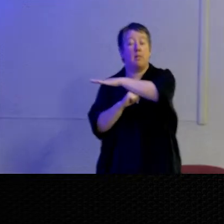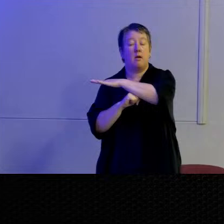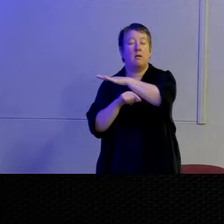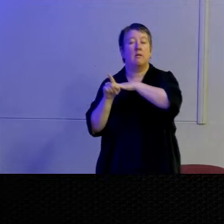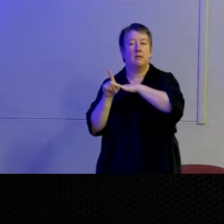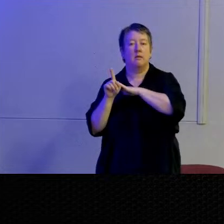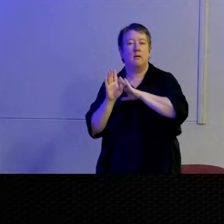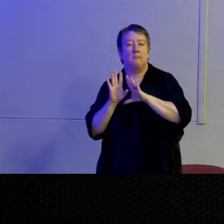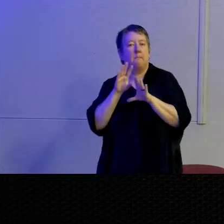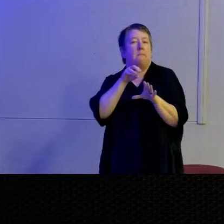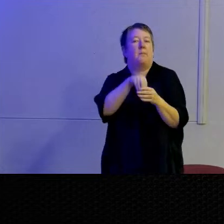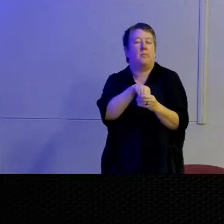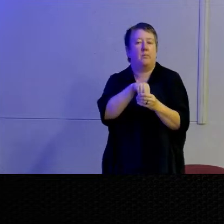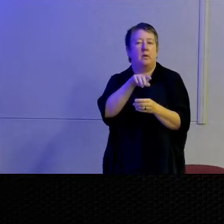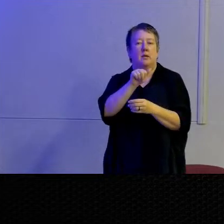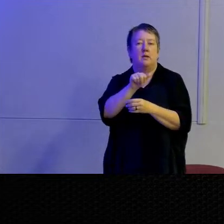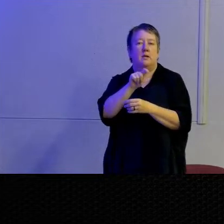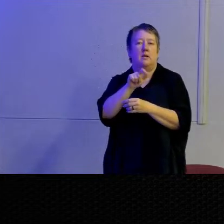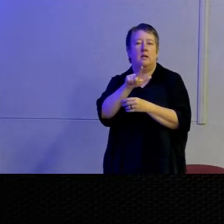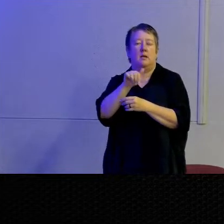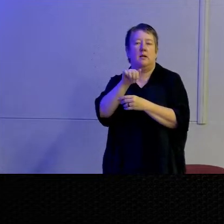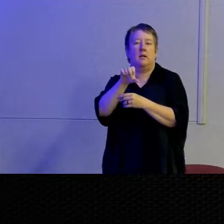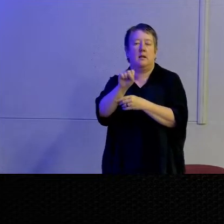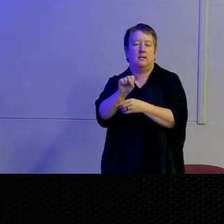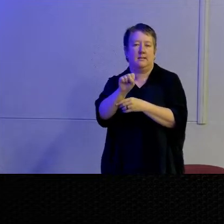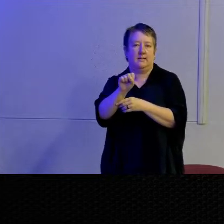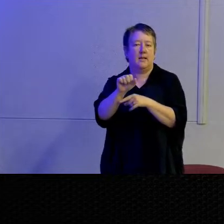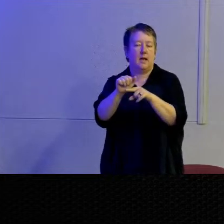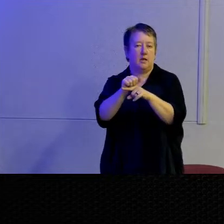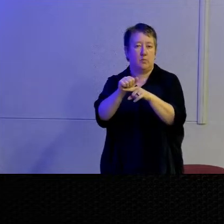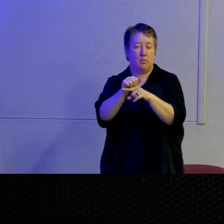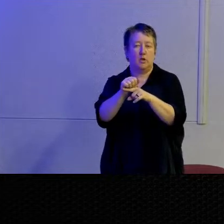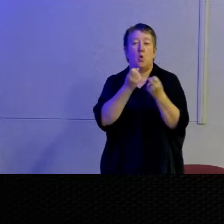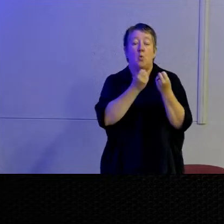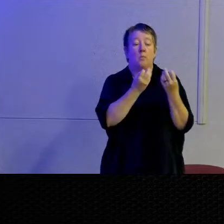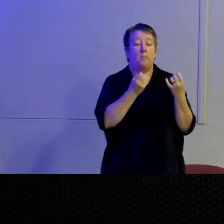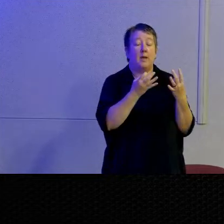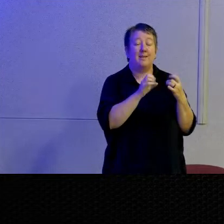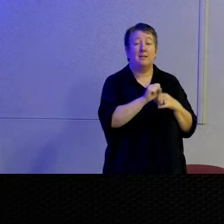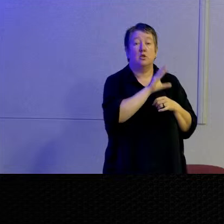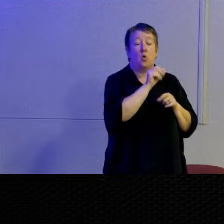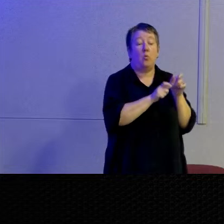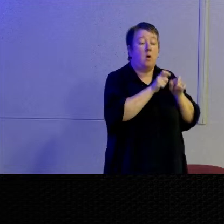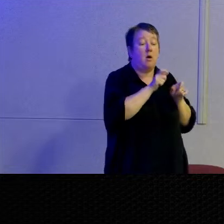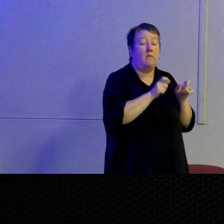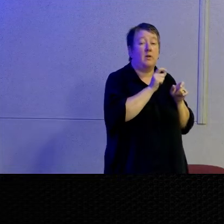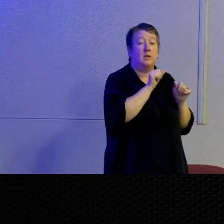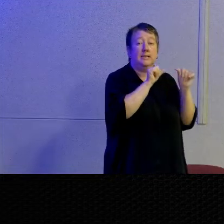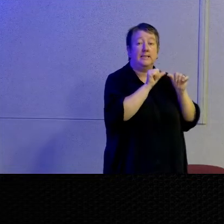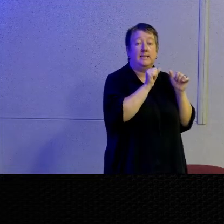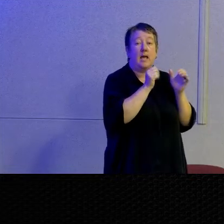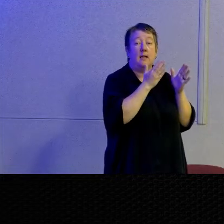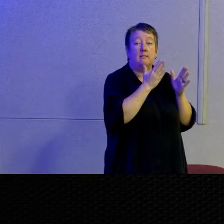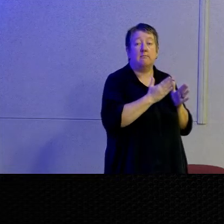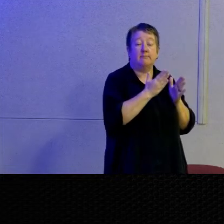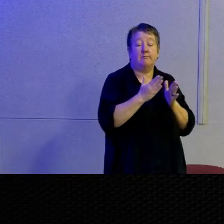ATLAS experiment. So many South African physicists participated in this discovery.